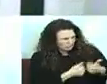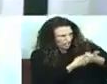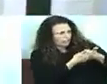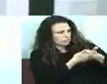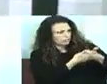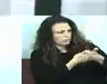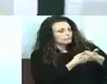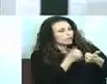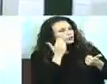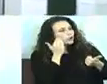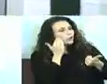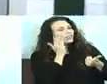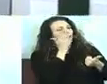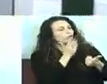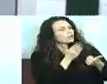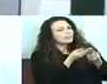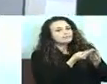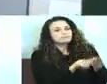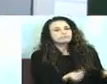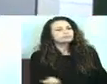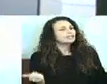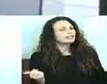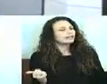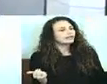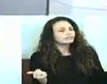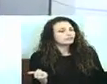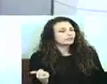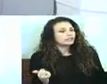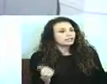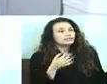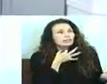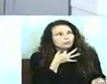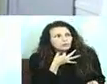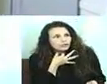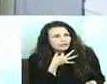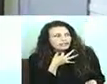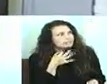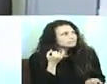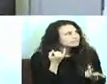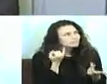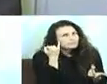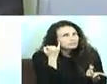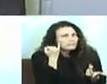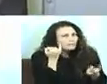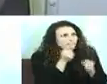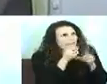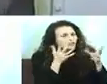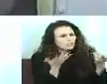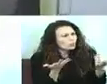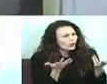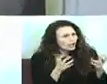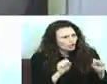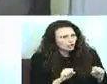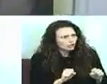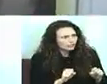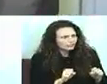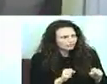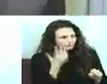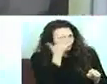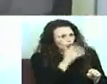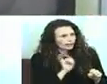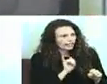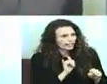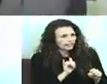taken care of. Wander and imagine what it may look like for you to break through any circumstance